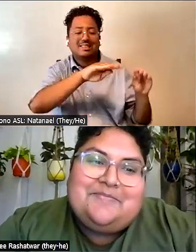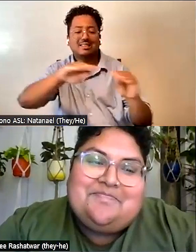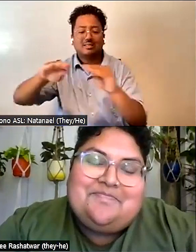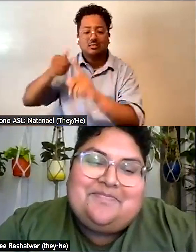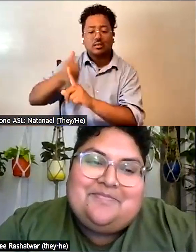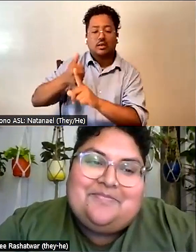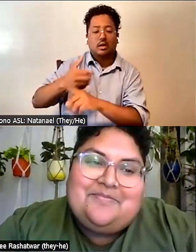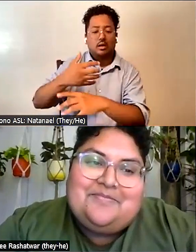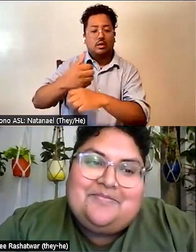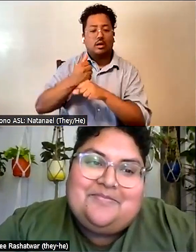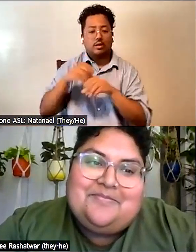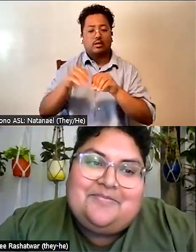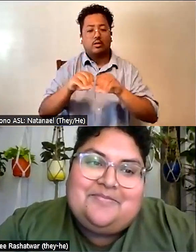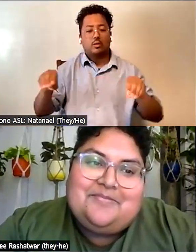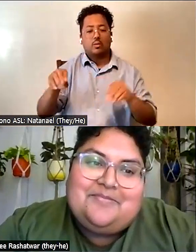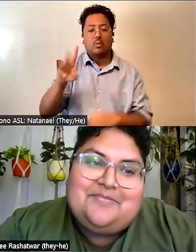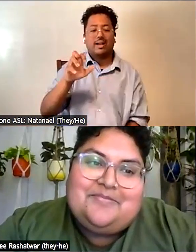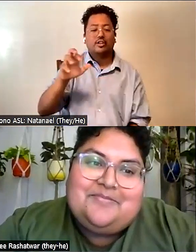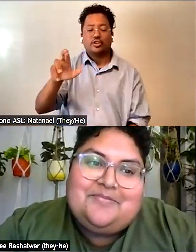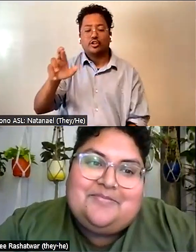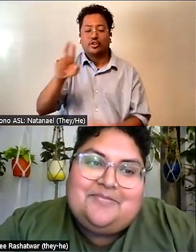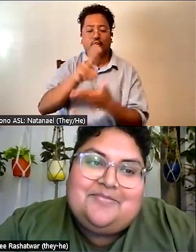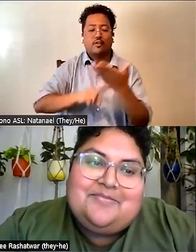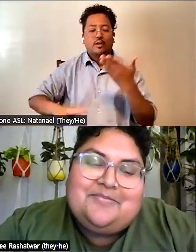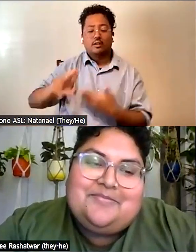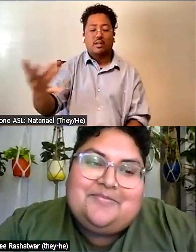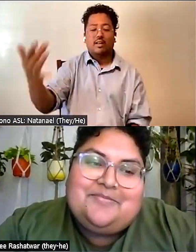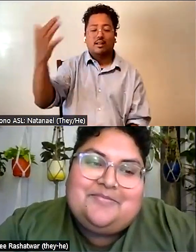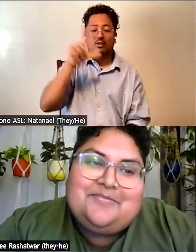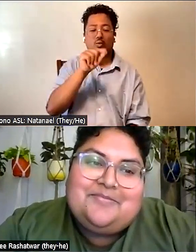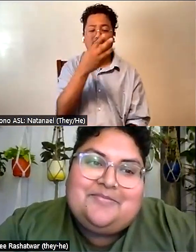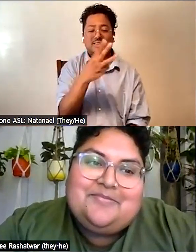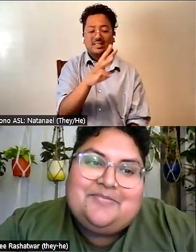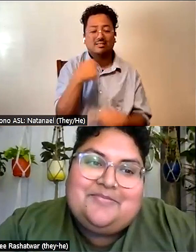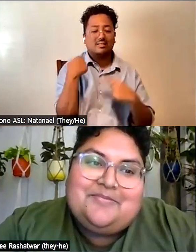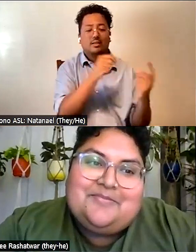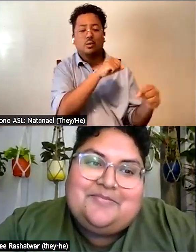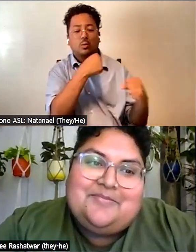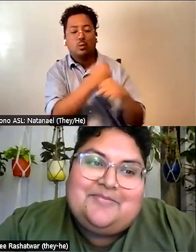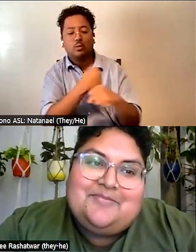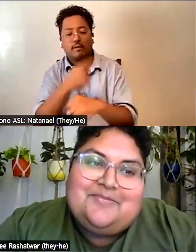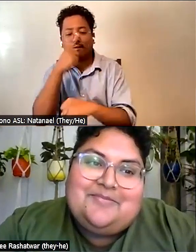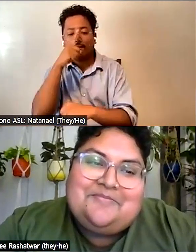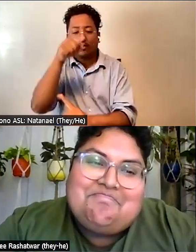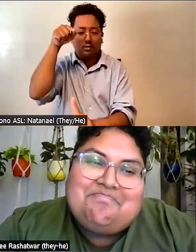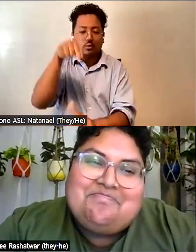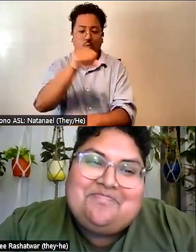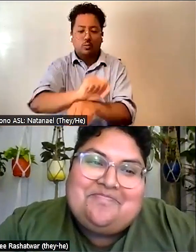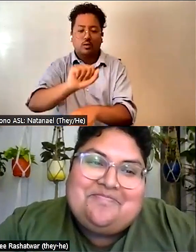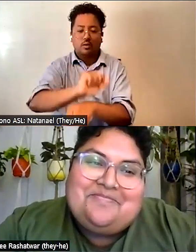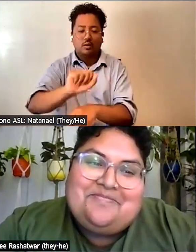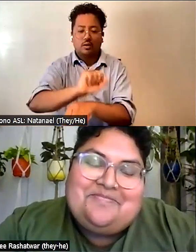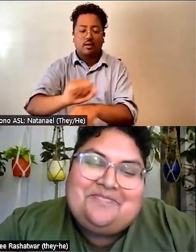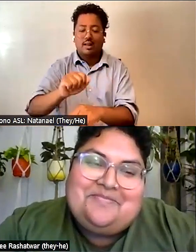Sexuality from Widener University in 2016 and have been working in the field of anti-violence for 10 plus